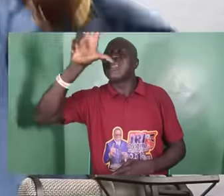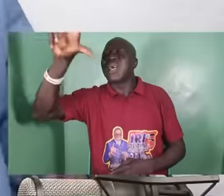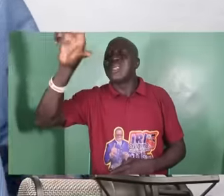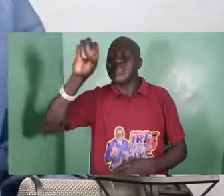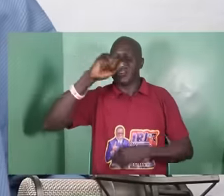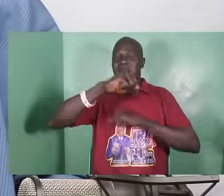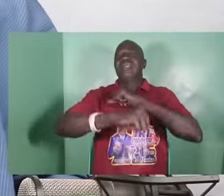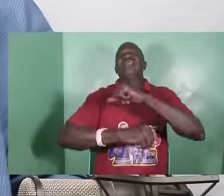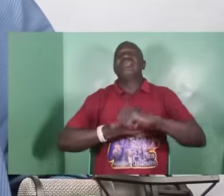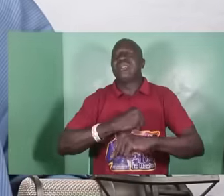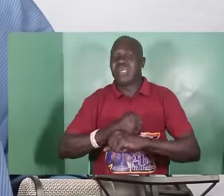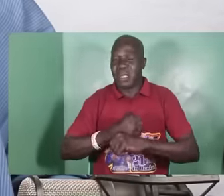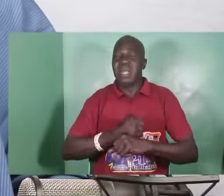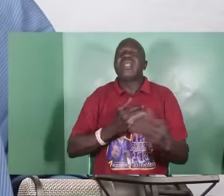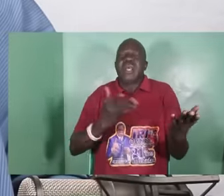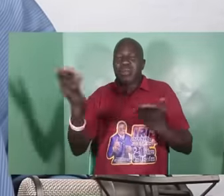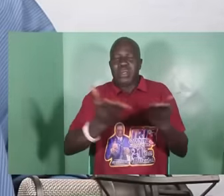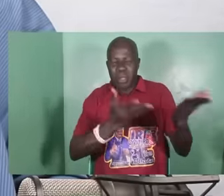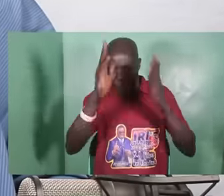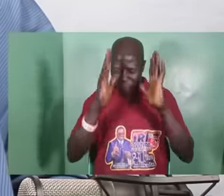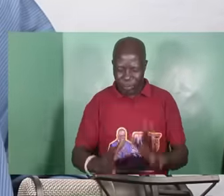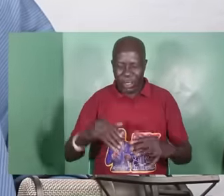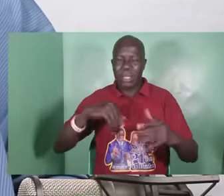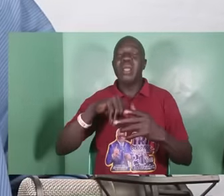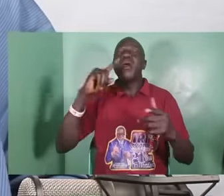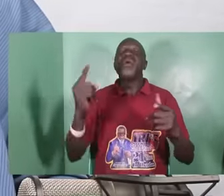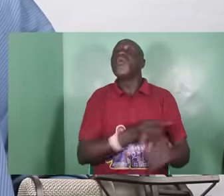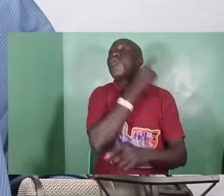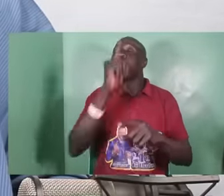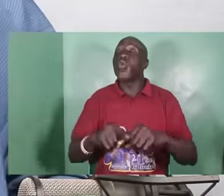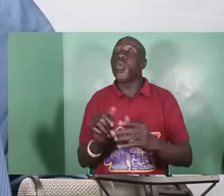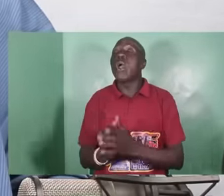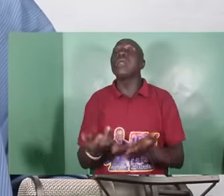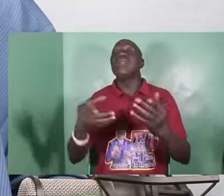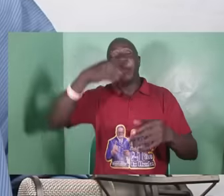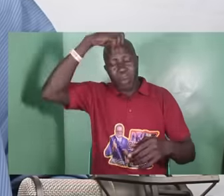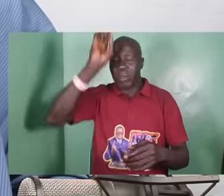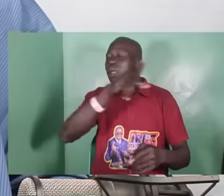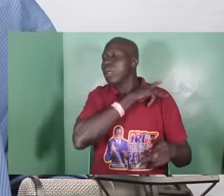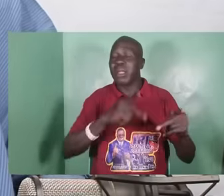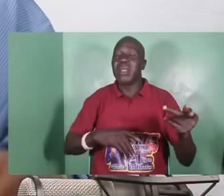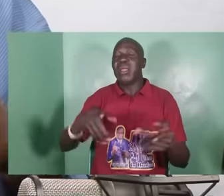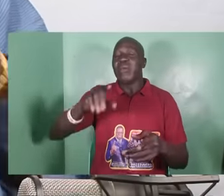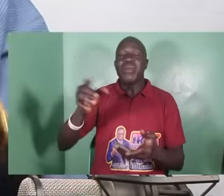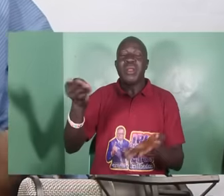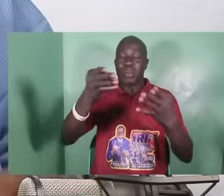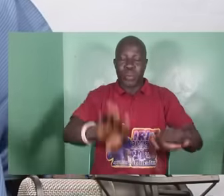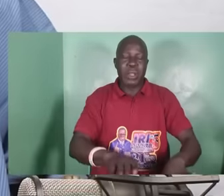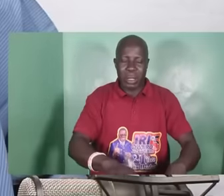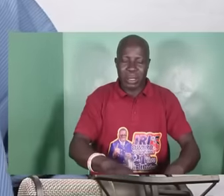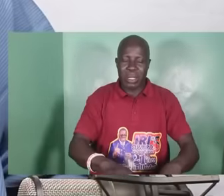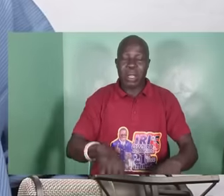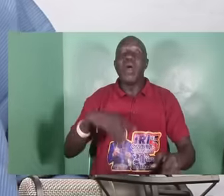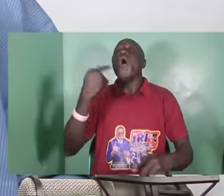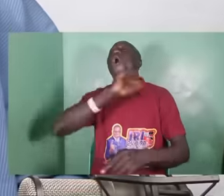430 years. 430 years. Not one day possible. They have been in slavery. On your Pharaoh must be. The day Pharaoh will perish. Hello, Canada. Go and